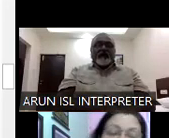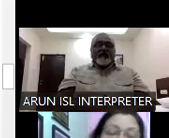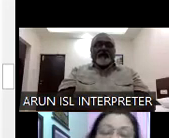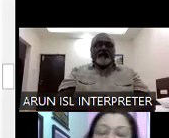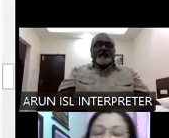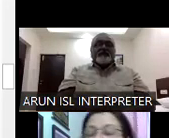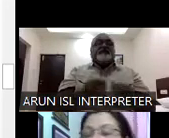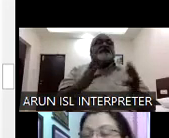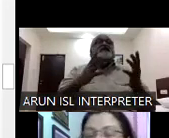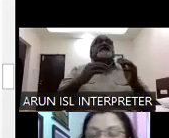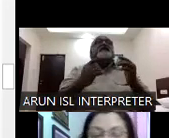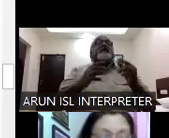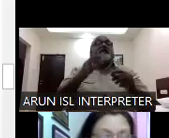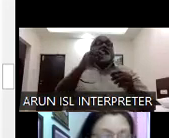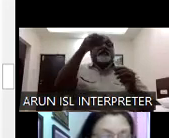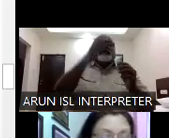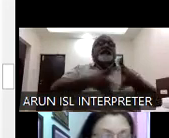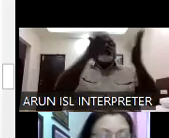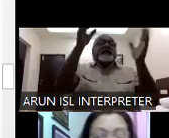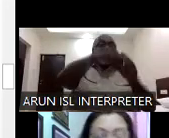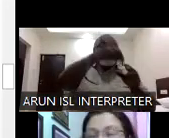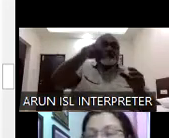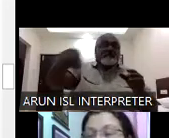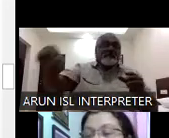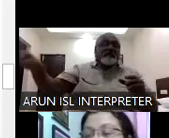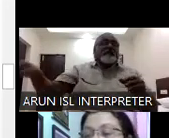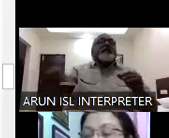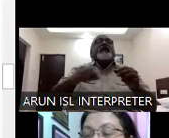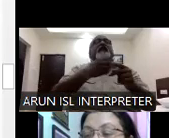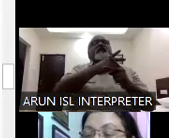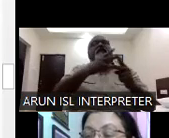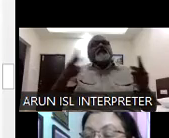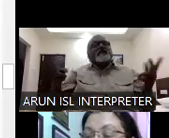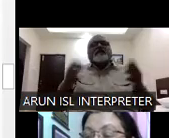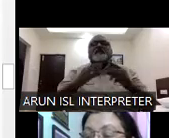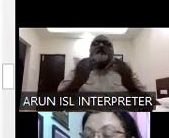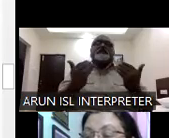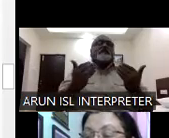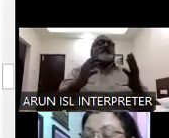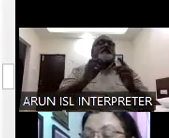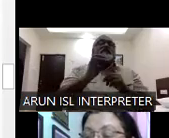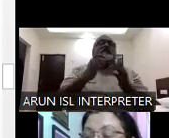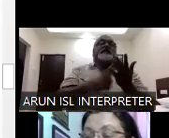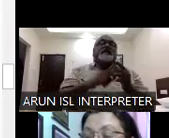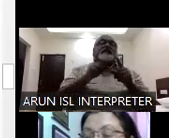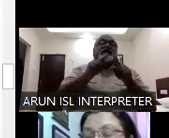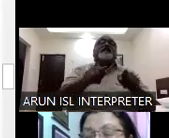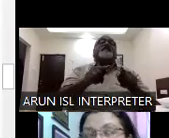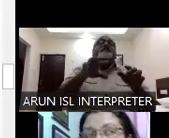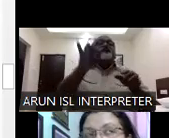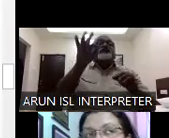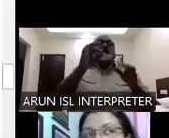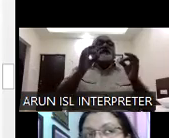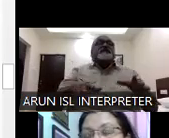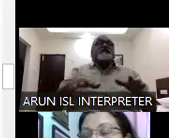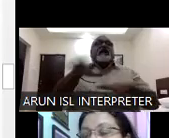deforestation, all kind of systems they can maintain. We did a study with in a particular village, in a